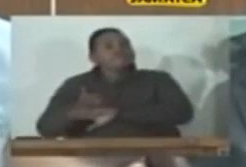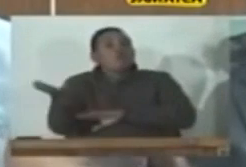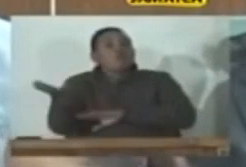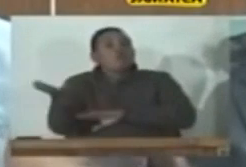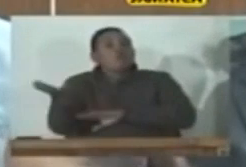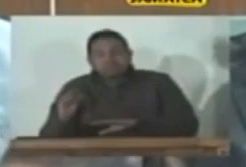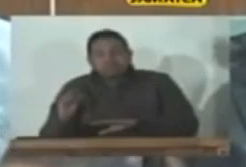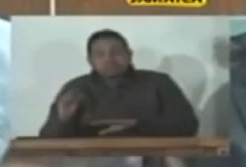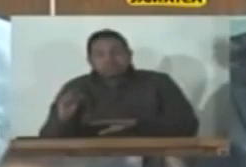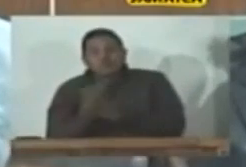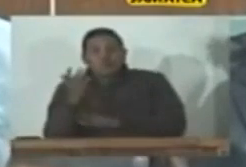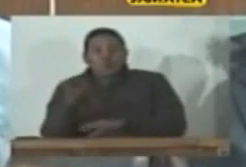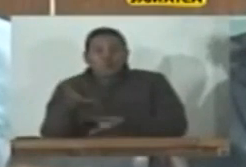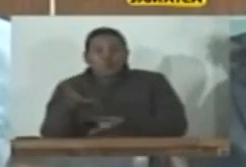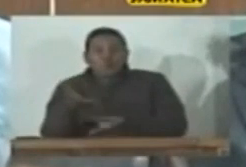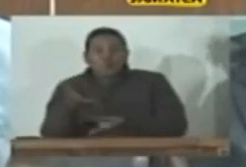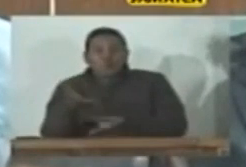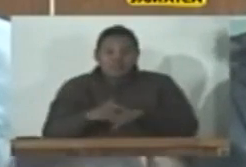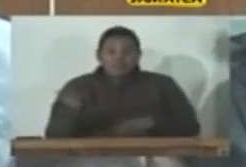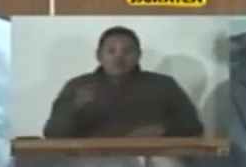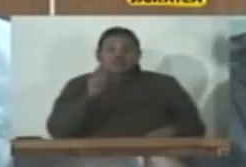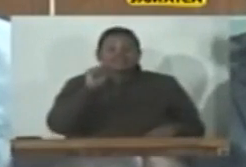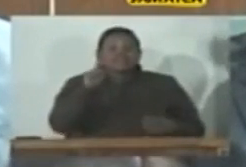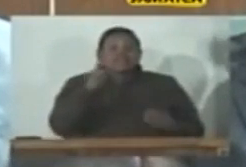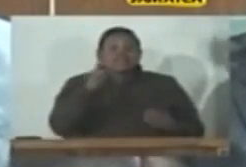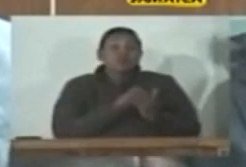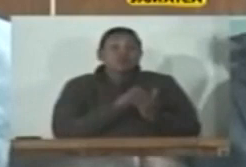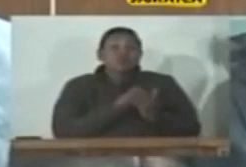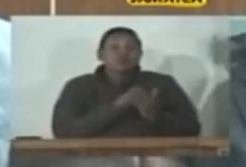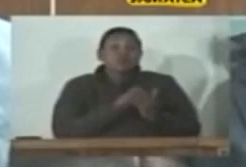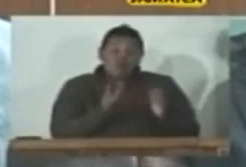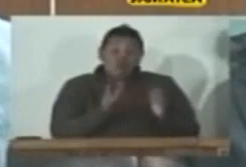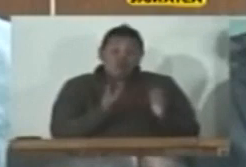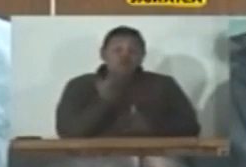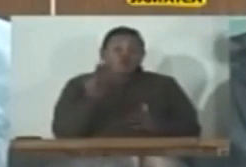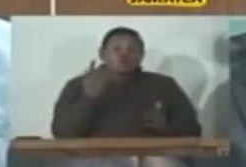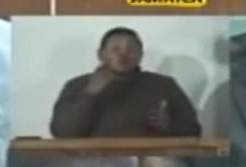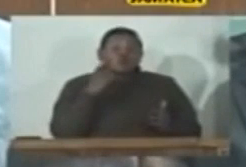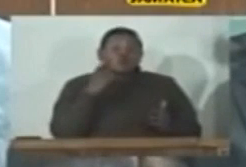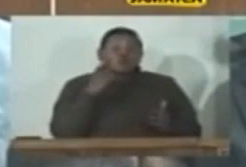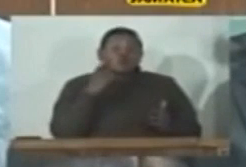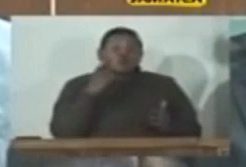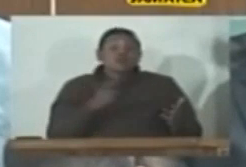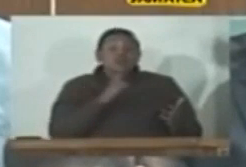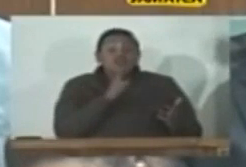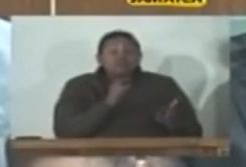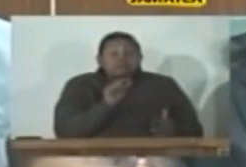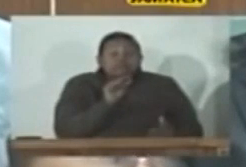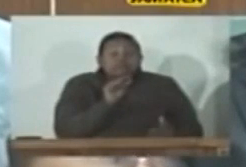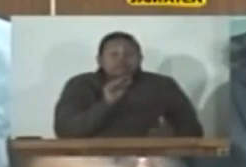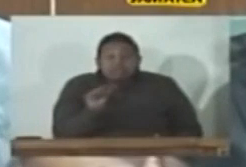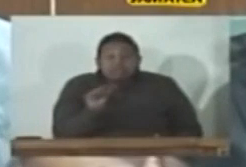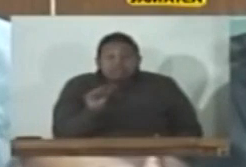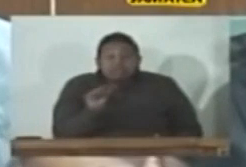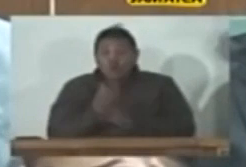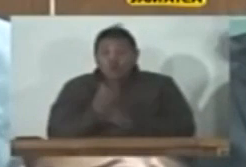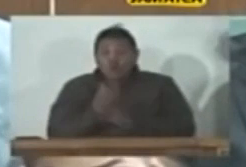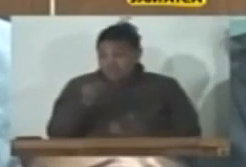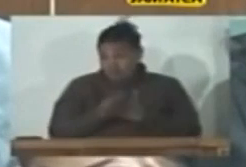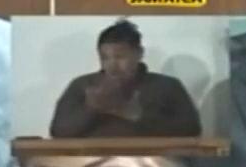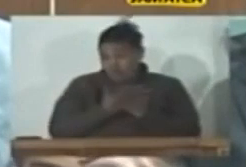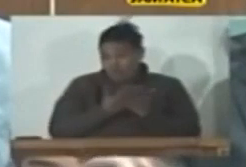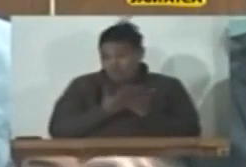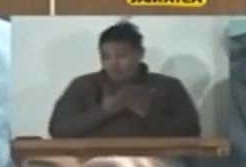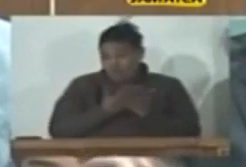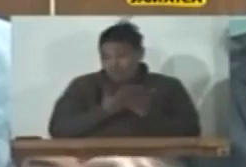been precious little real GDP growth. Mr. Speaker, the government is reaping the fruits of the efforts